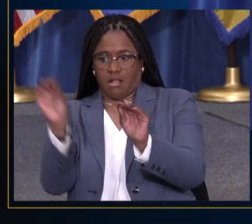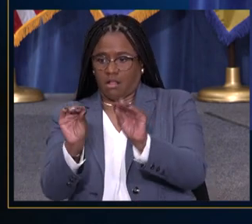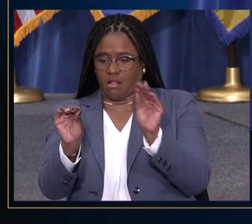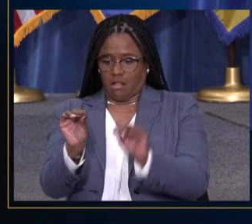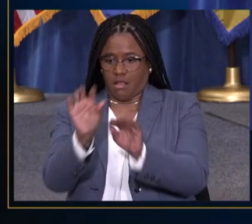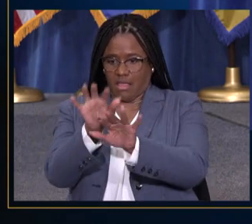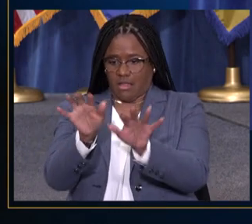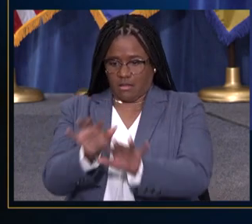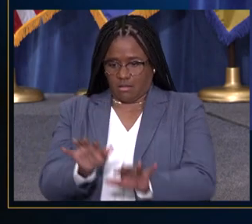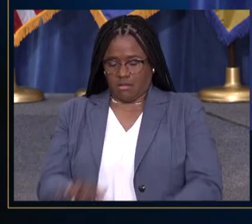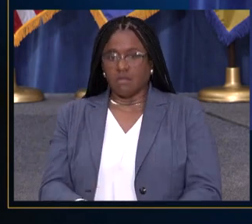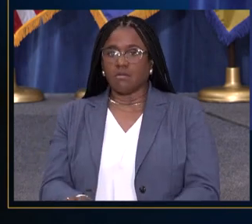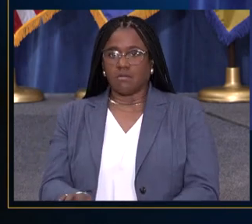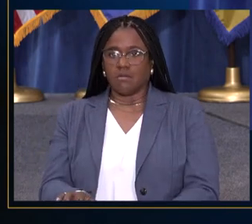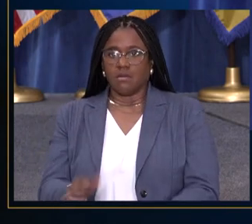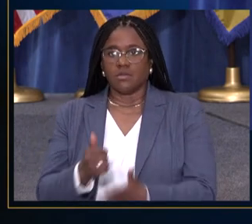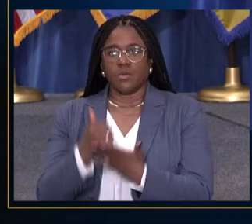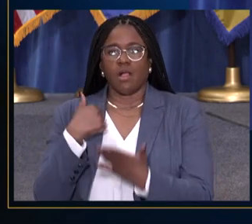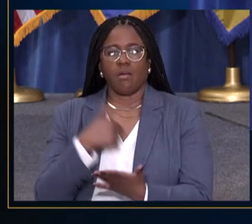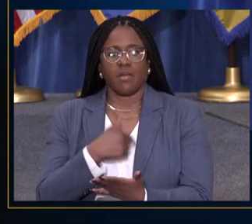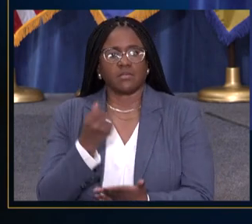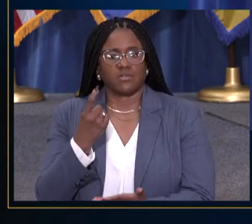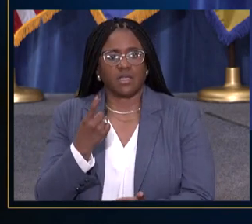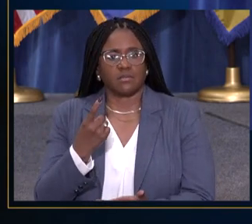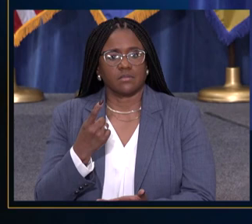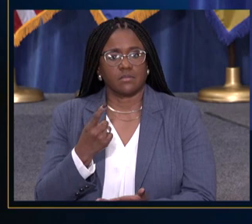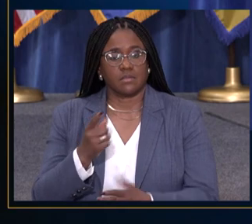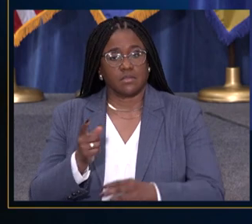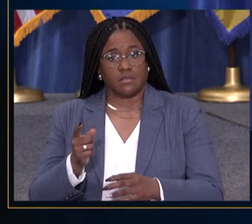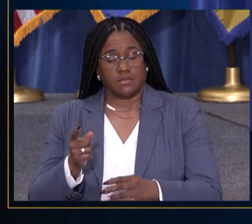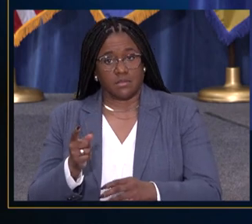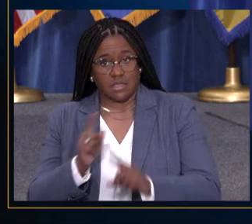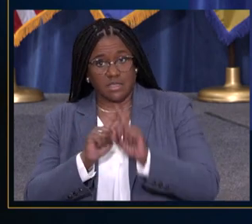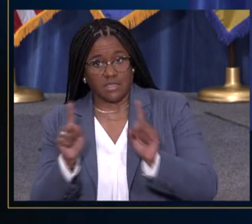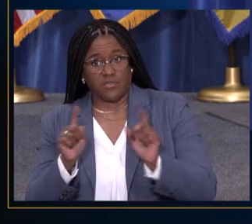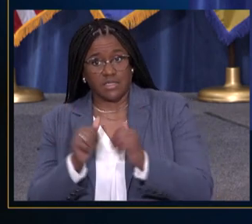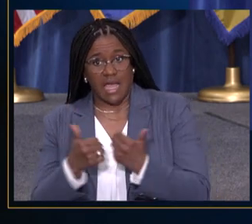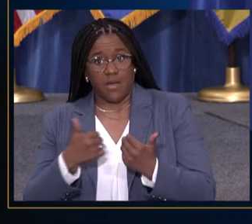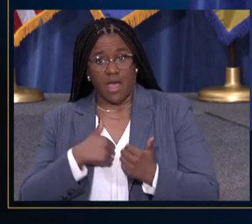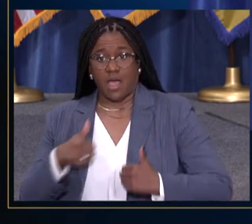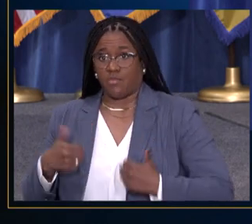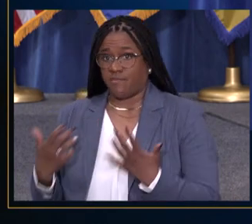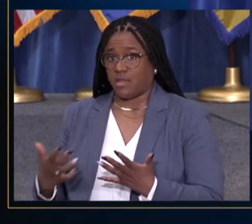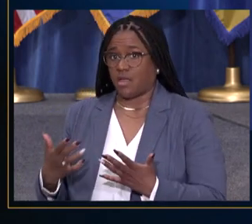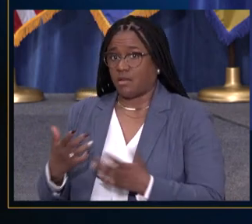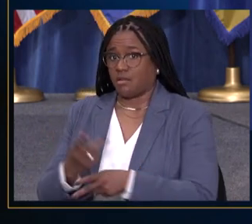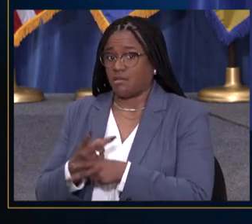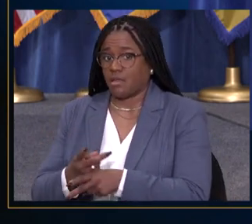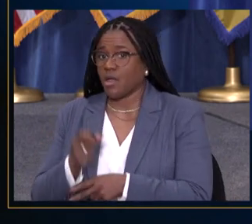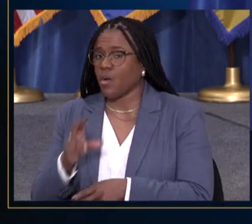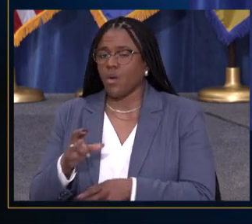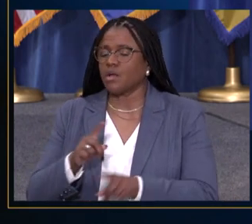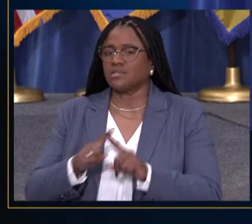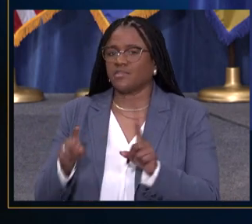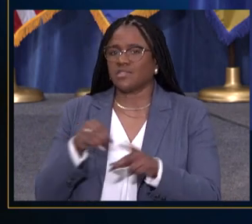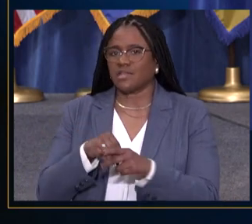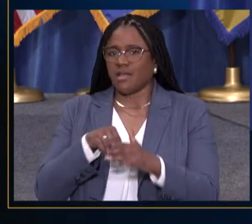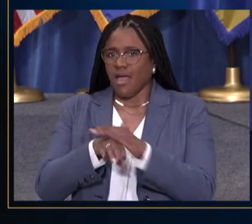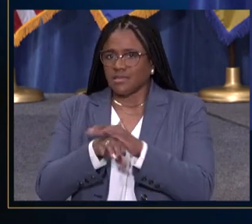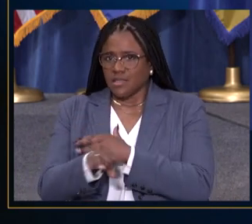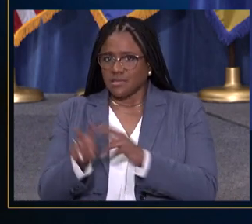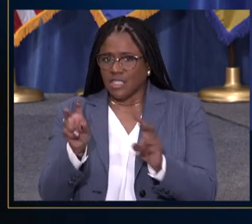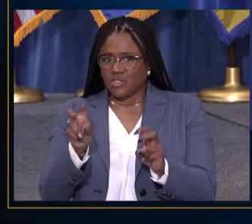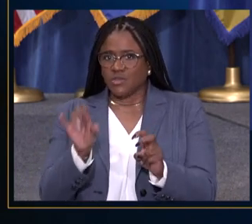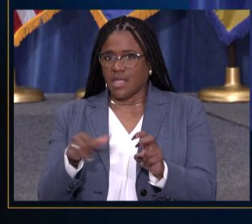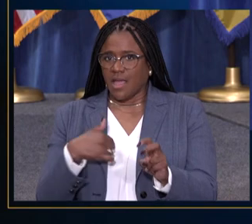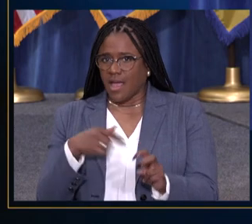So to help a provider understand, are there differences in how I'm providing care, or are there differences in access issues that I